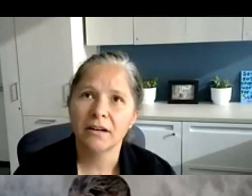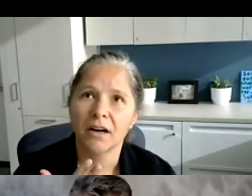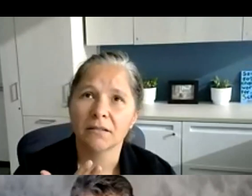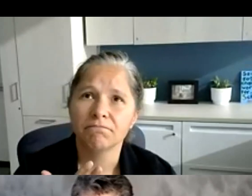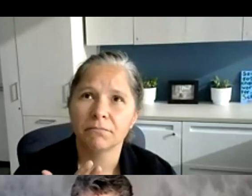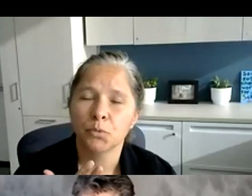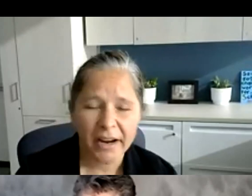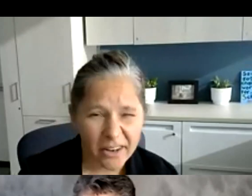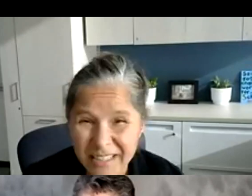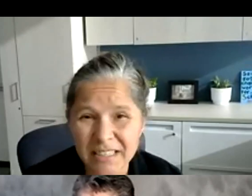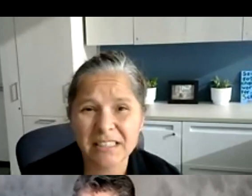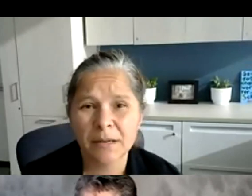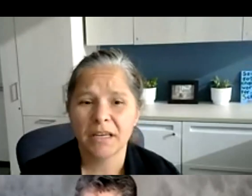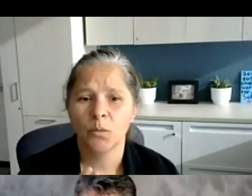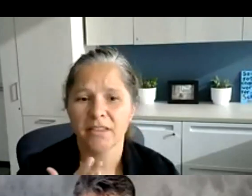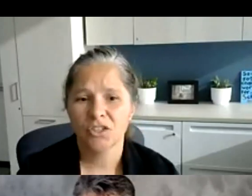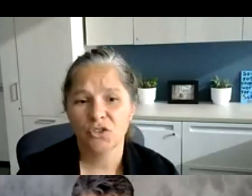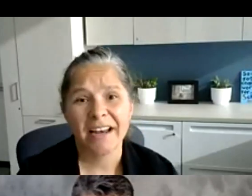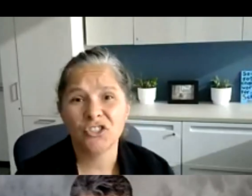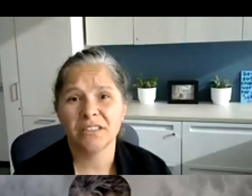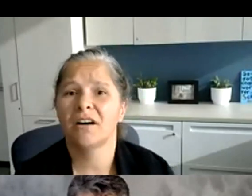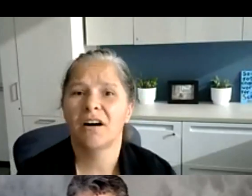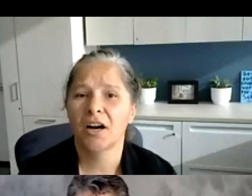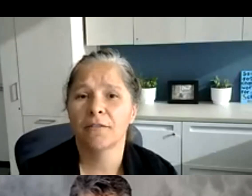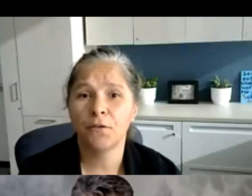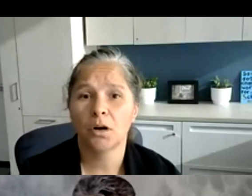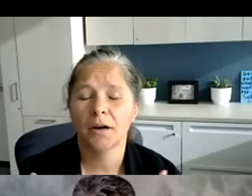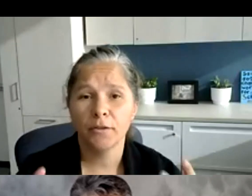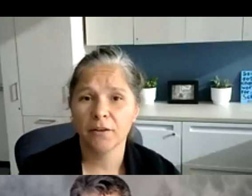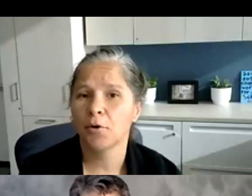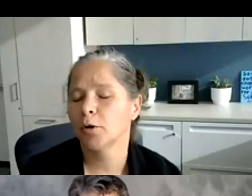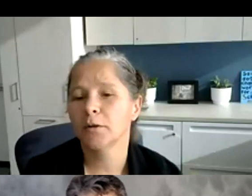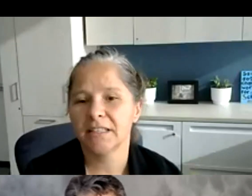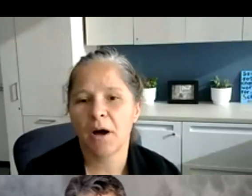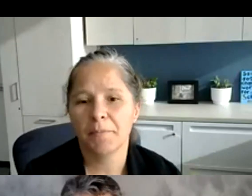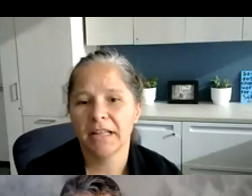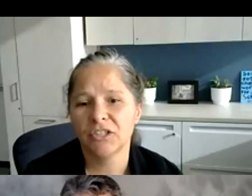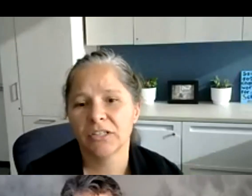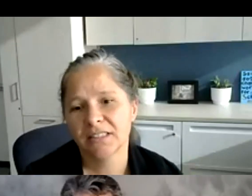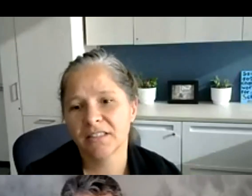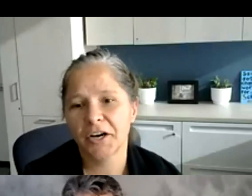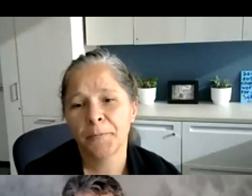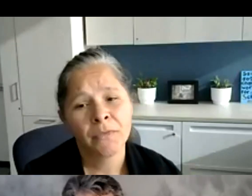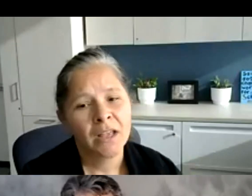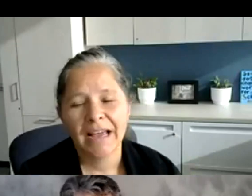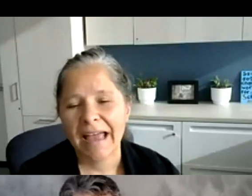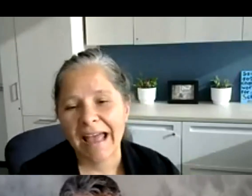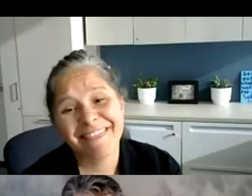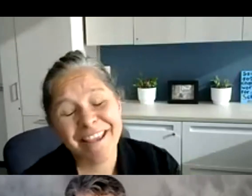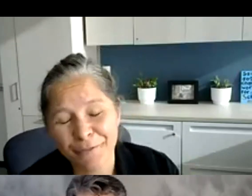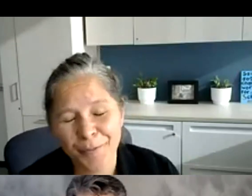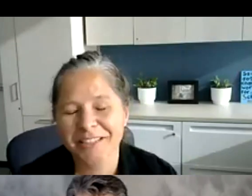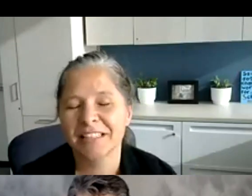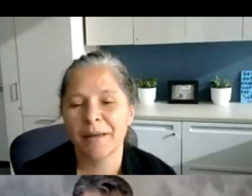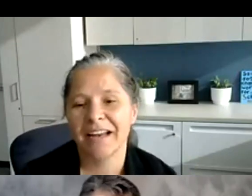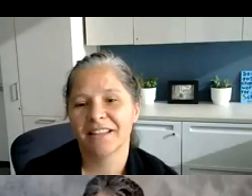what our priorities need to be, what the strategies are for moving forward with these populations. And so again,